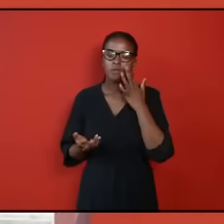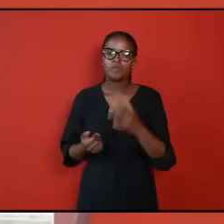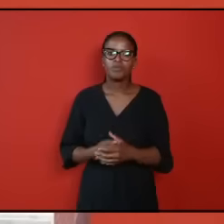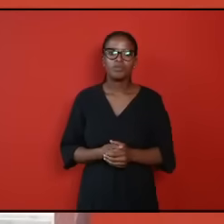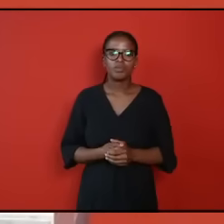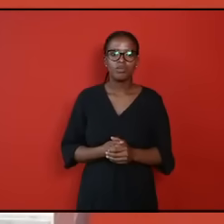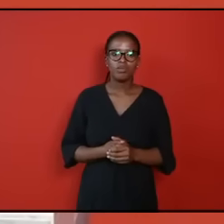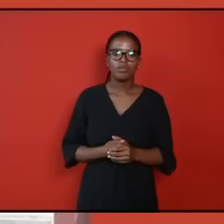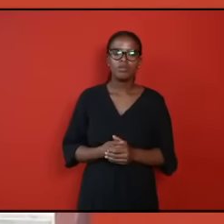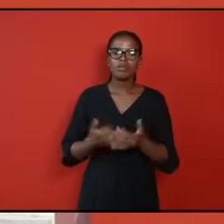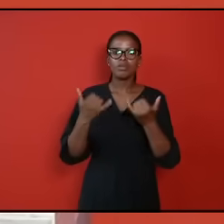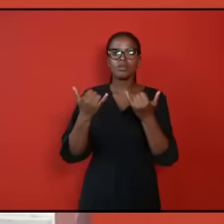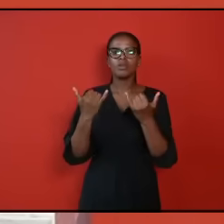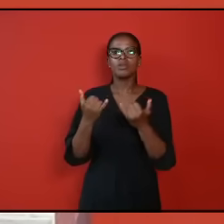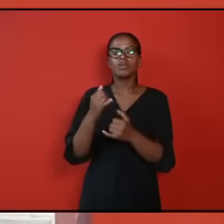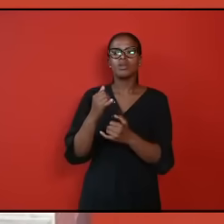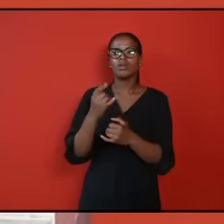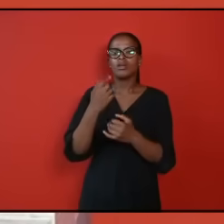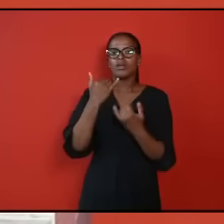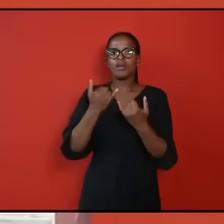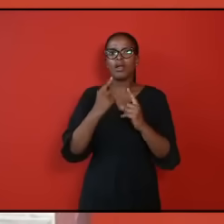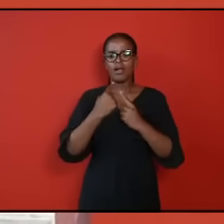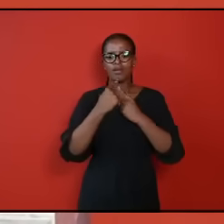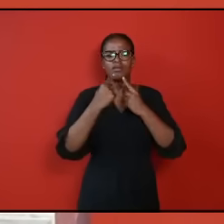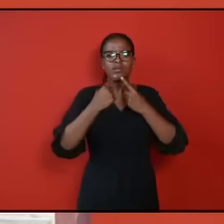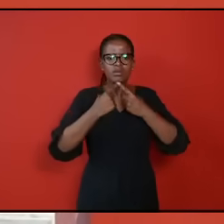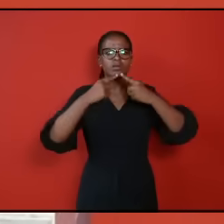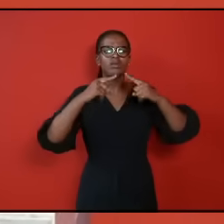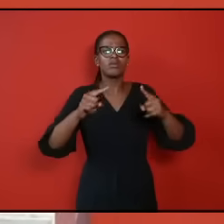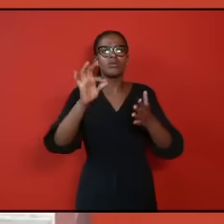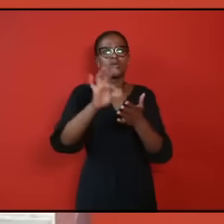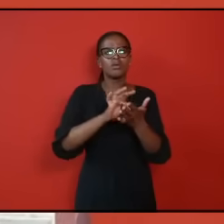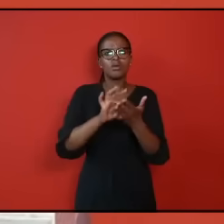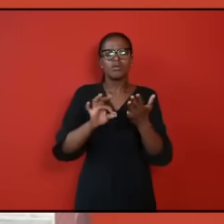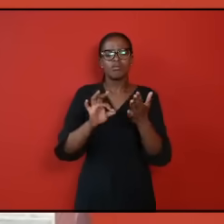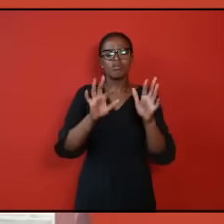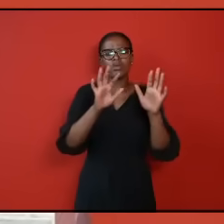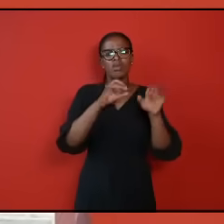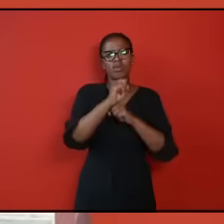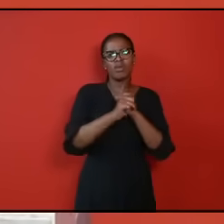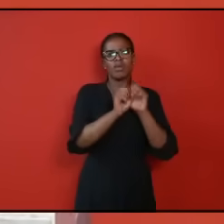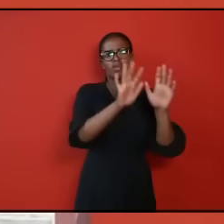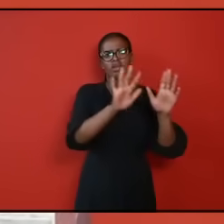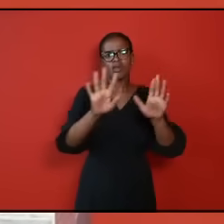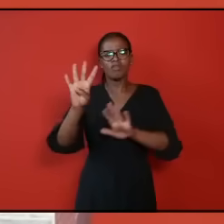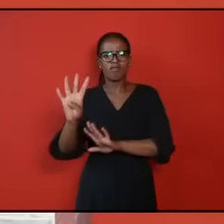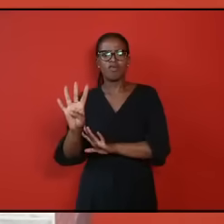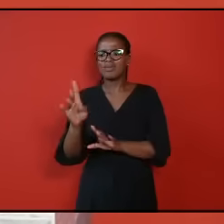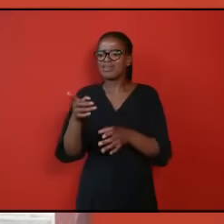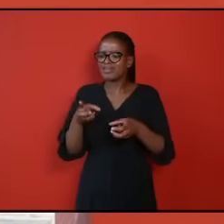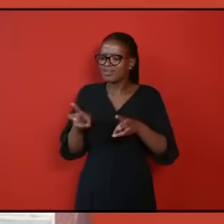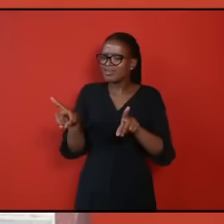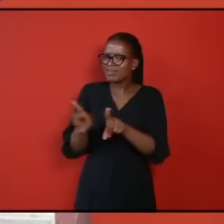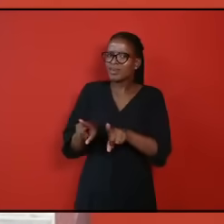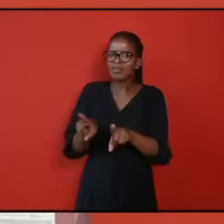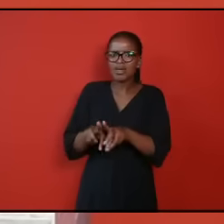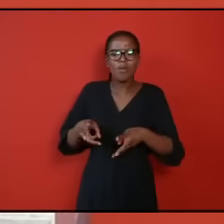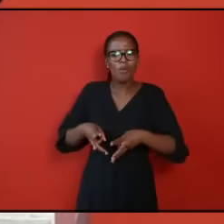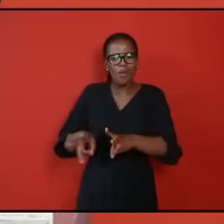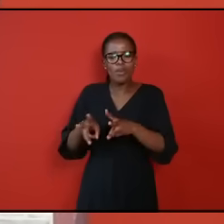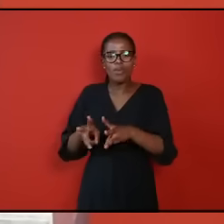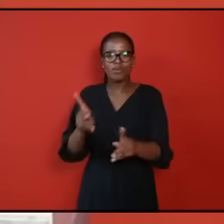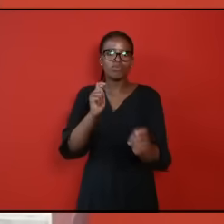Up and now I'm still voting the same way my grandmother was voting in 1994. Same way. Is that